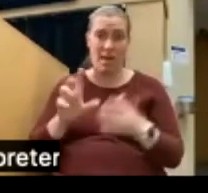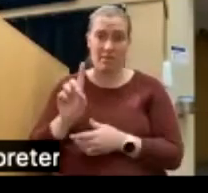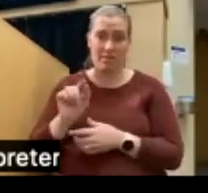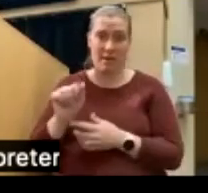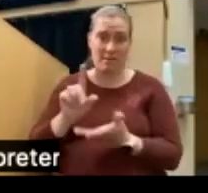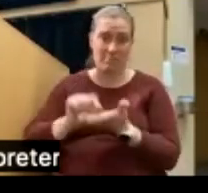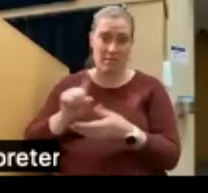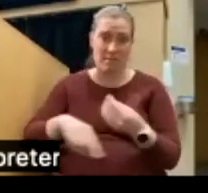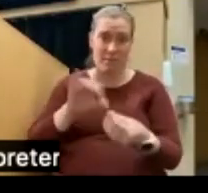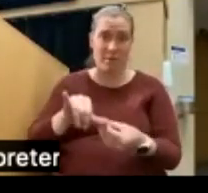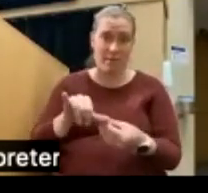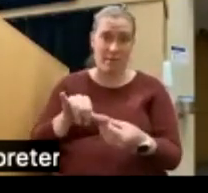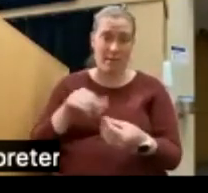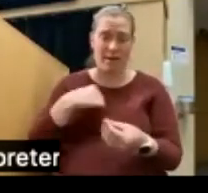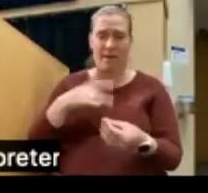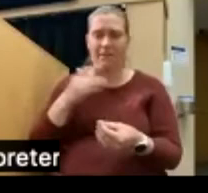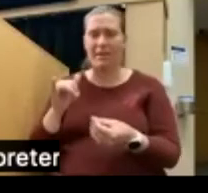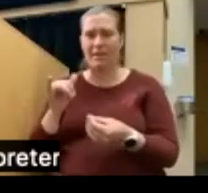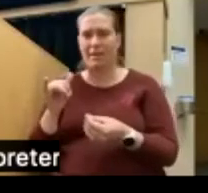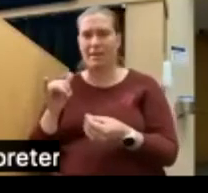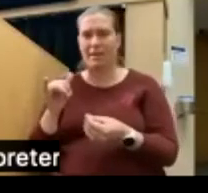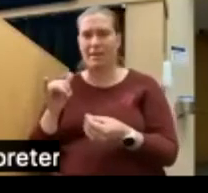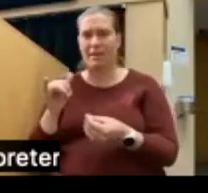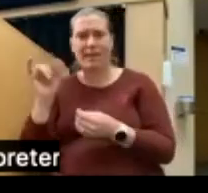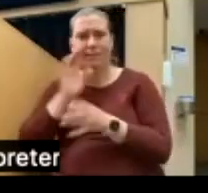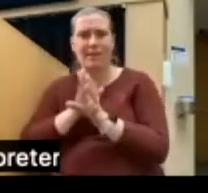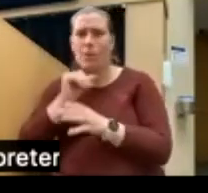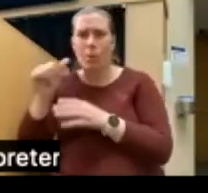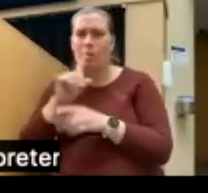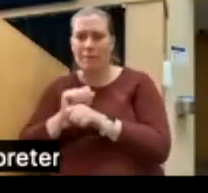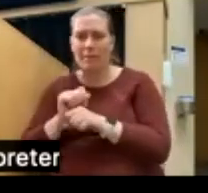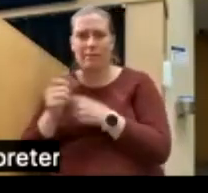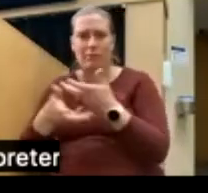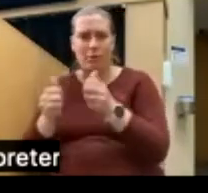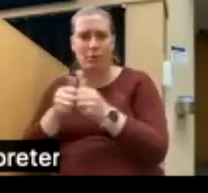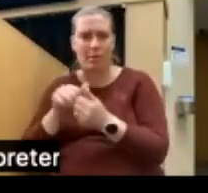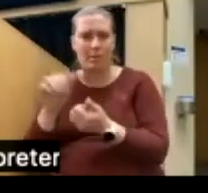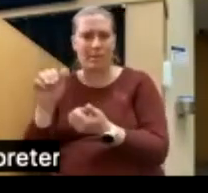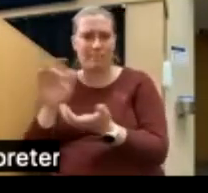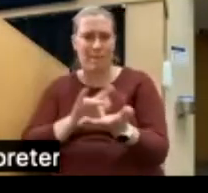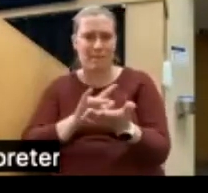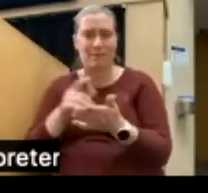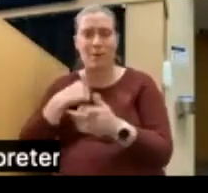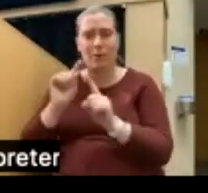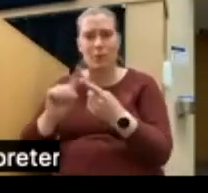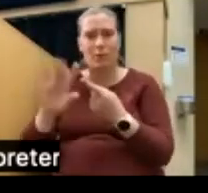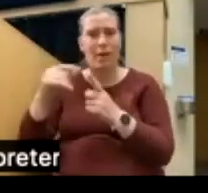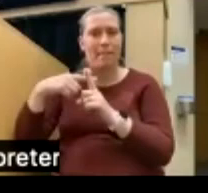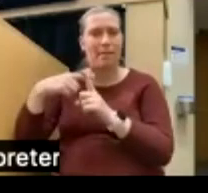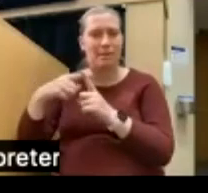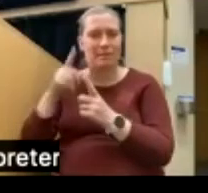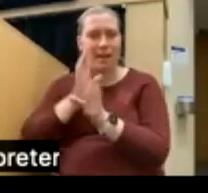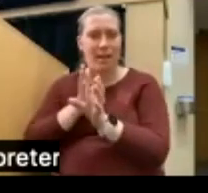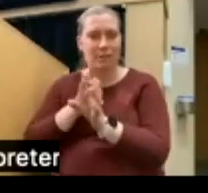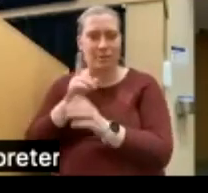that I feel like often don't interact with medicine, like positive psychology. So I've been going to these positive psychology conferences, and it's so funny because I'm